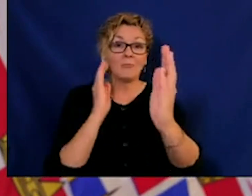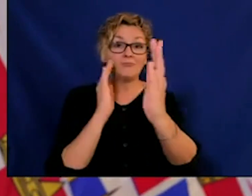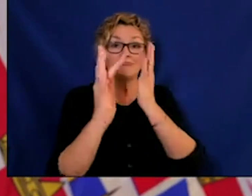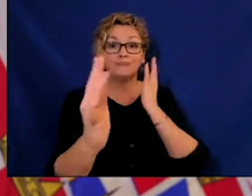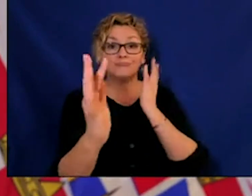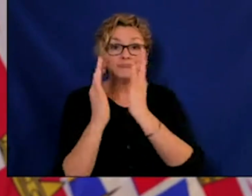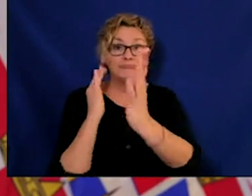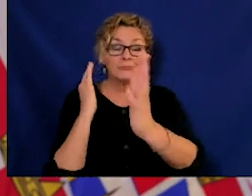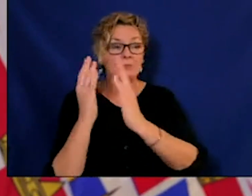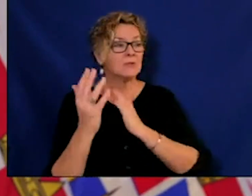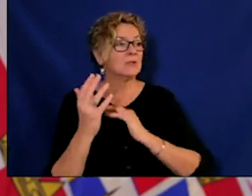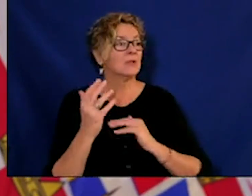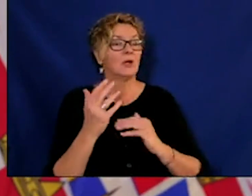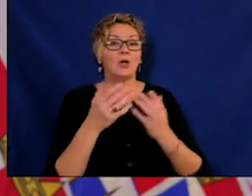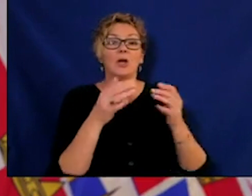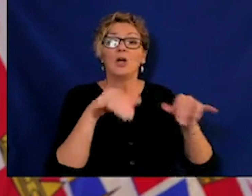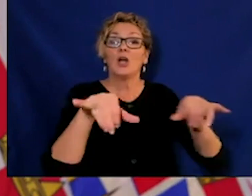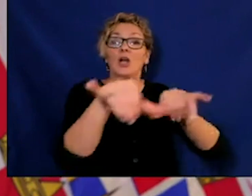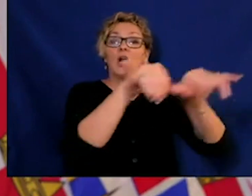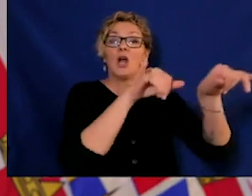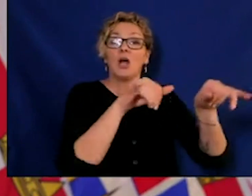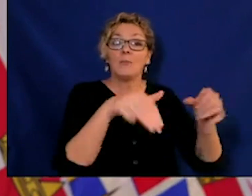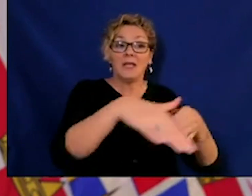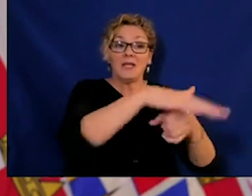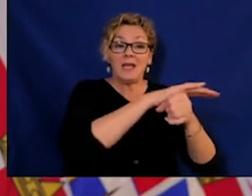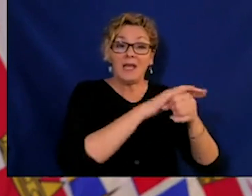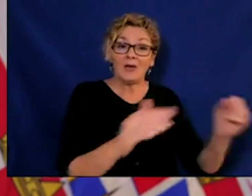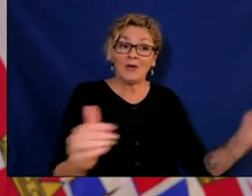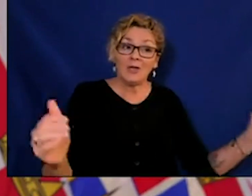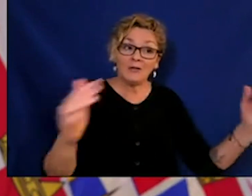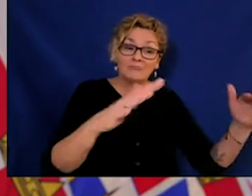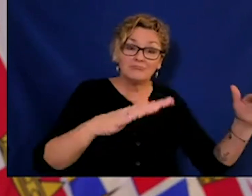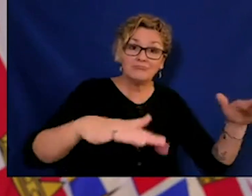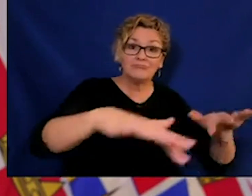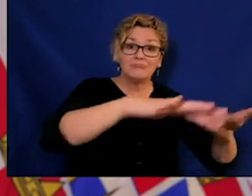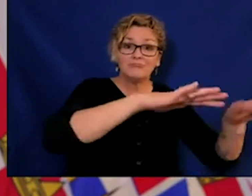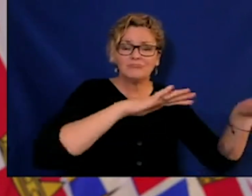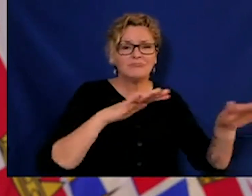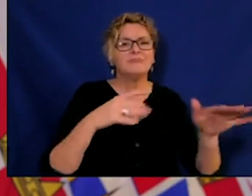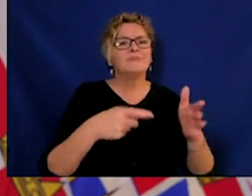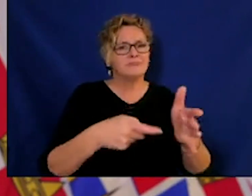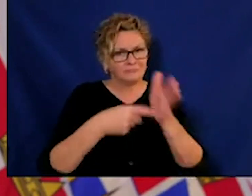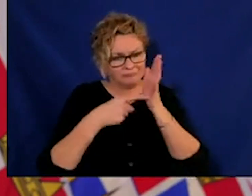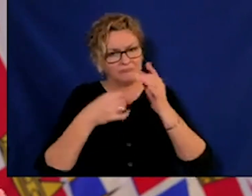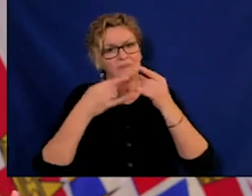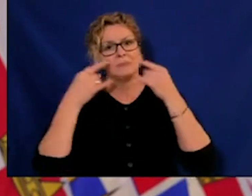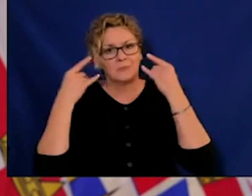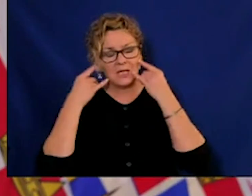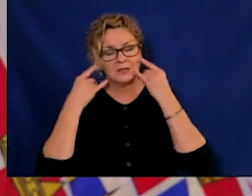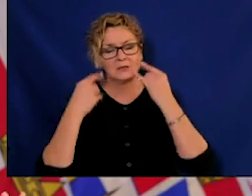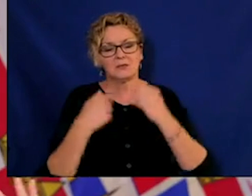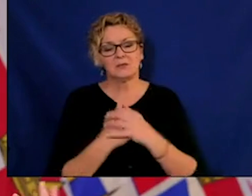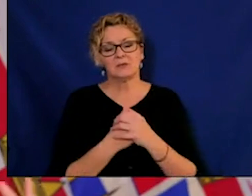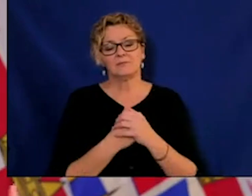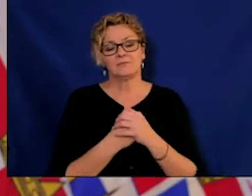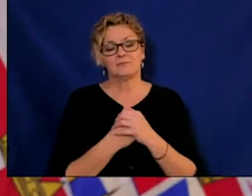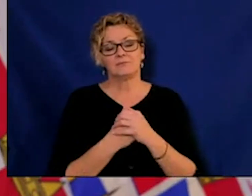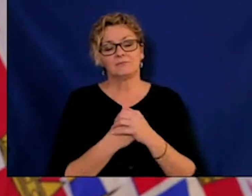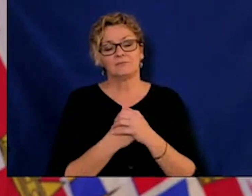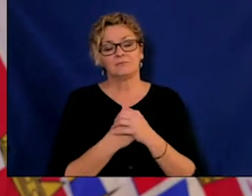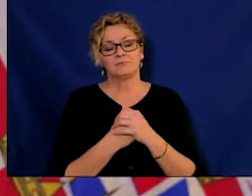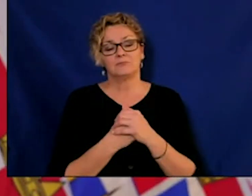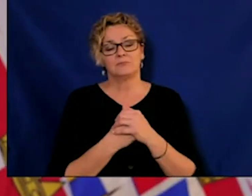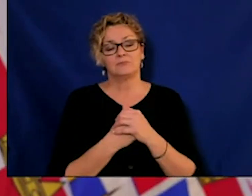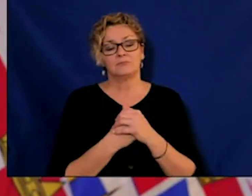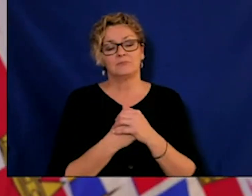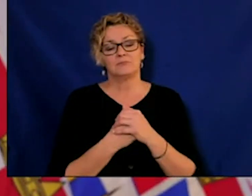you think about it, you talked about people congregating outside places, and so the mask mandate that